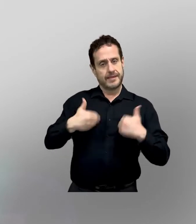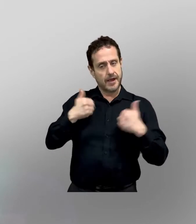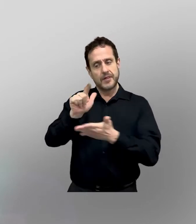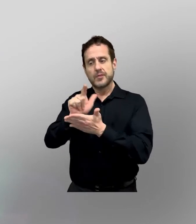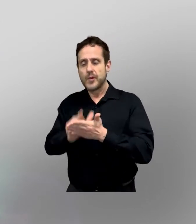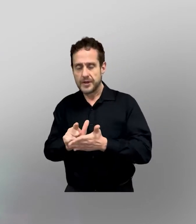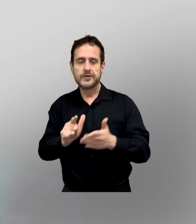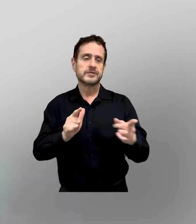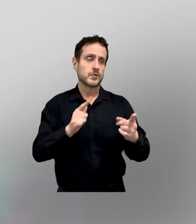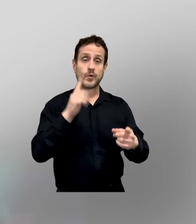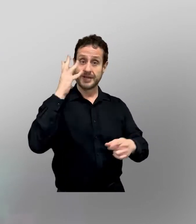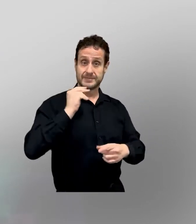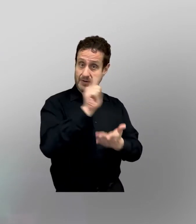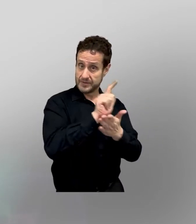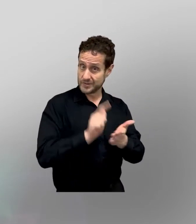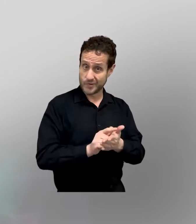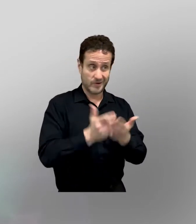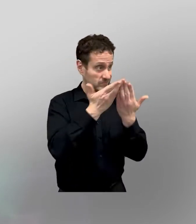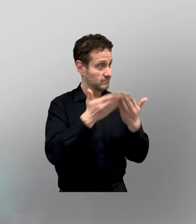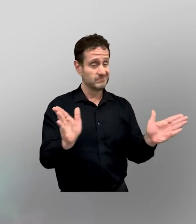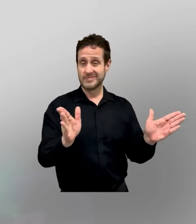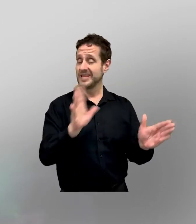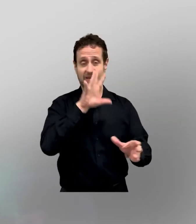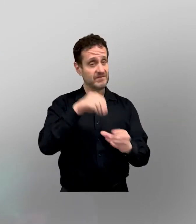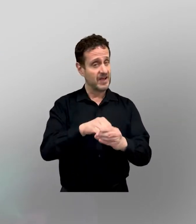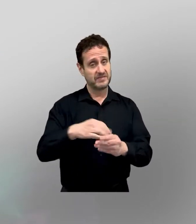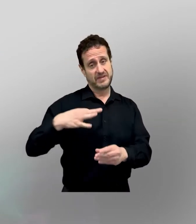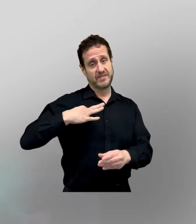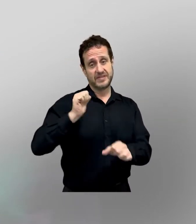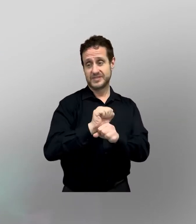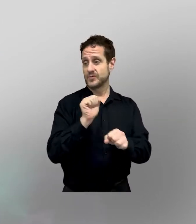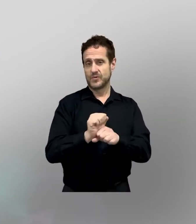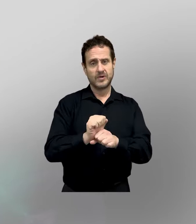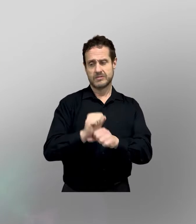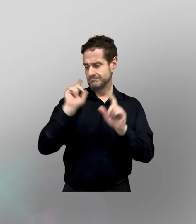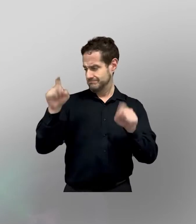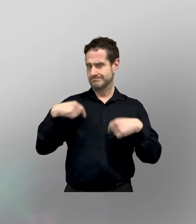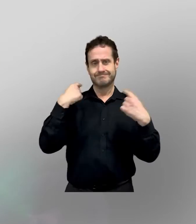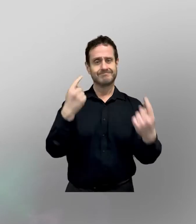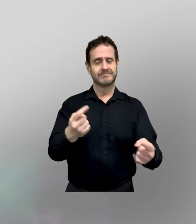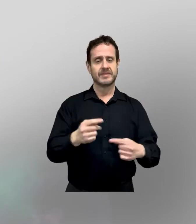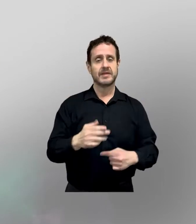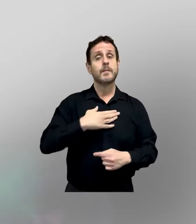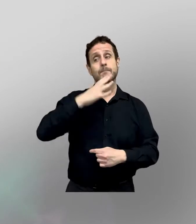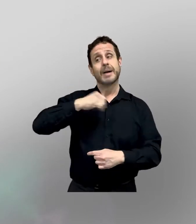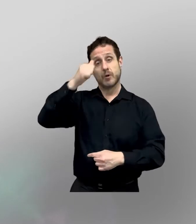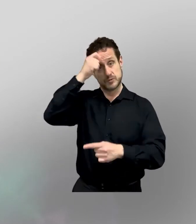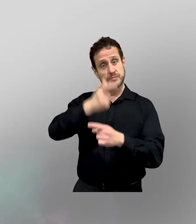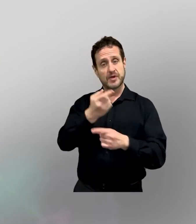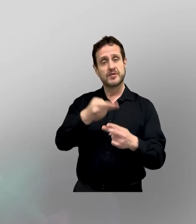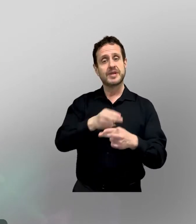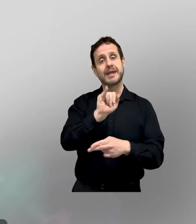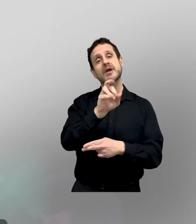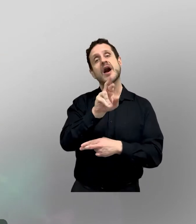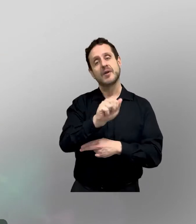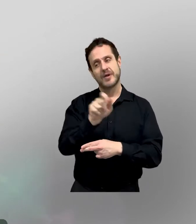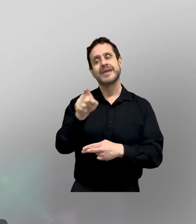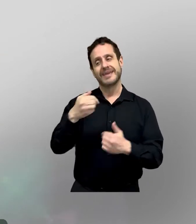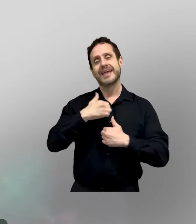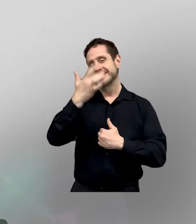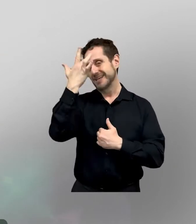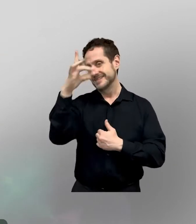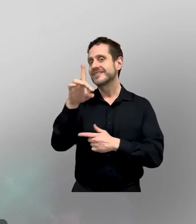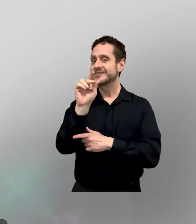associates, engage partners, and really just engage the firm across the board in pro bono work from the onset. My older